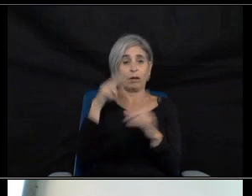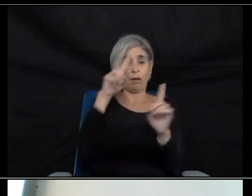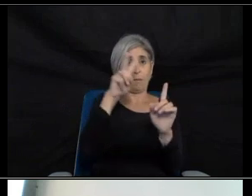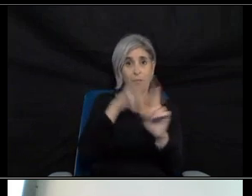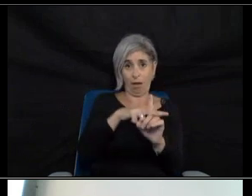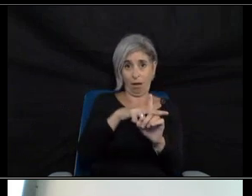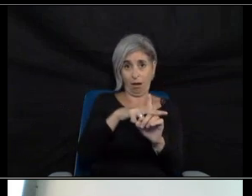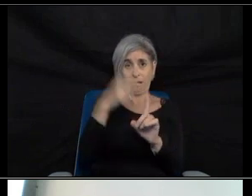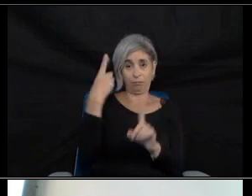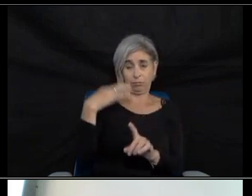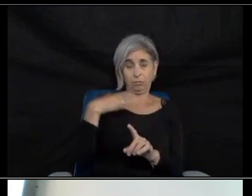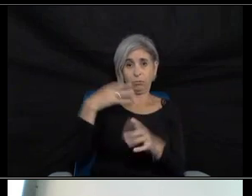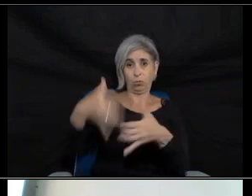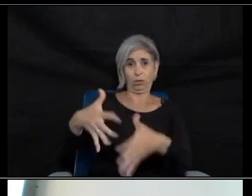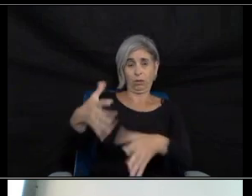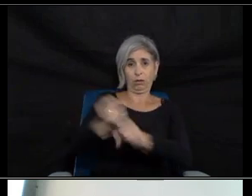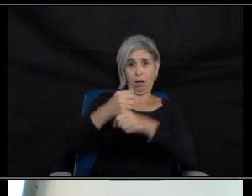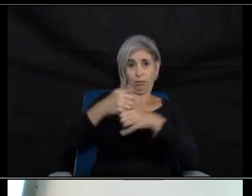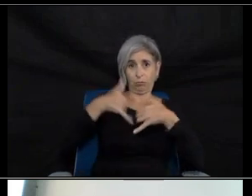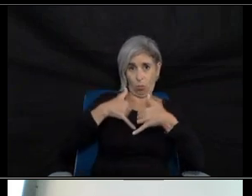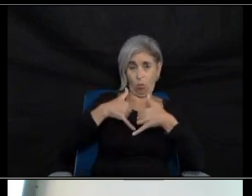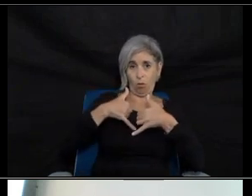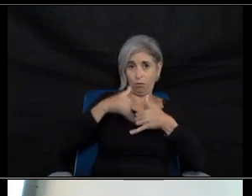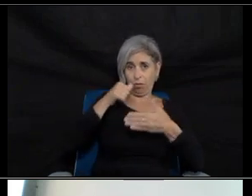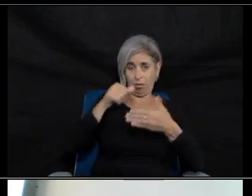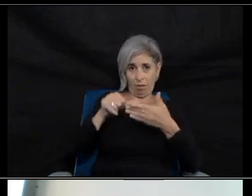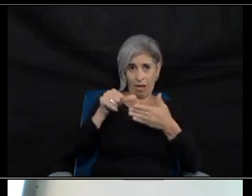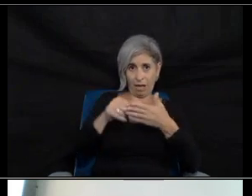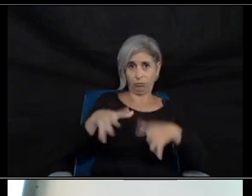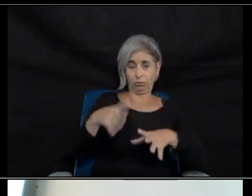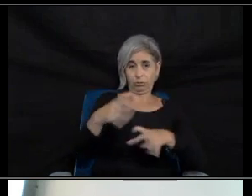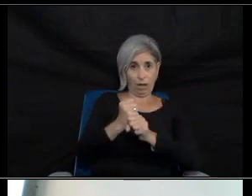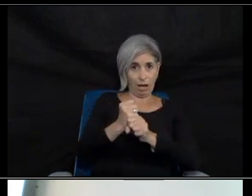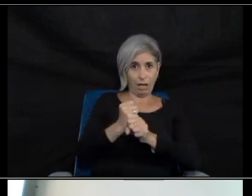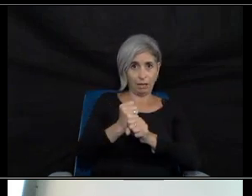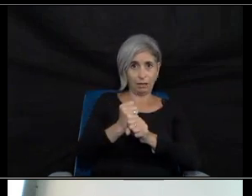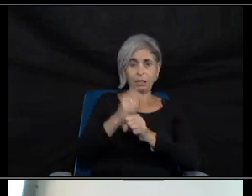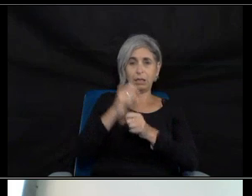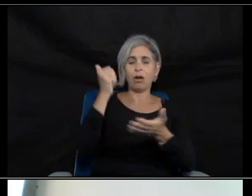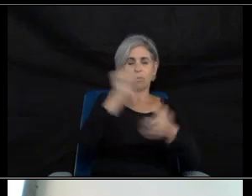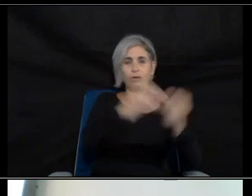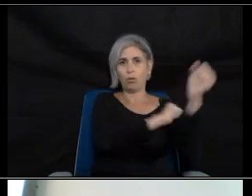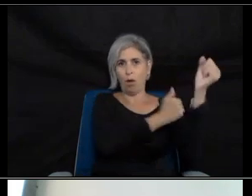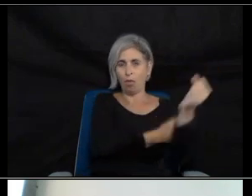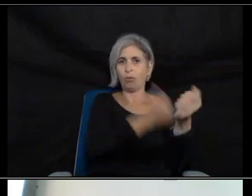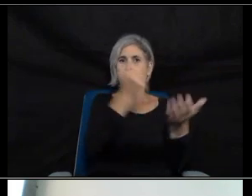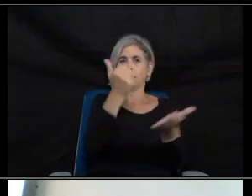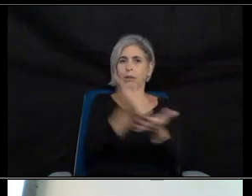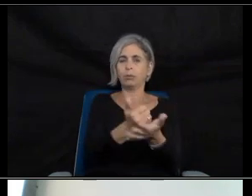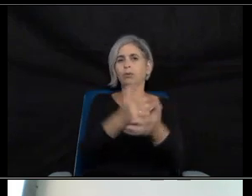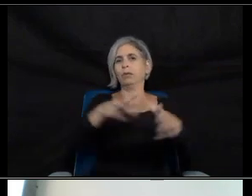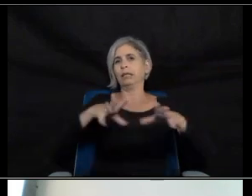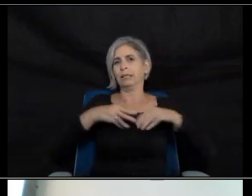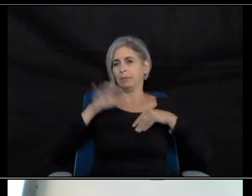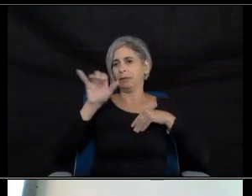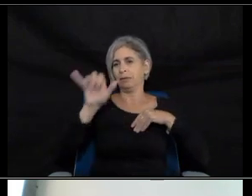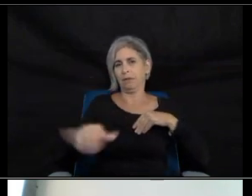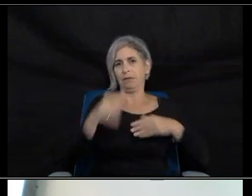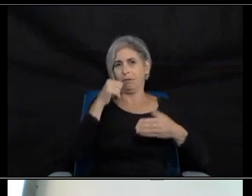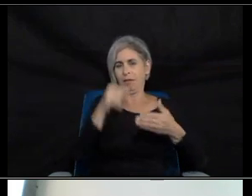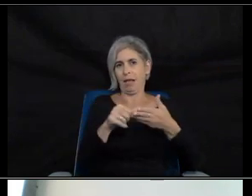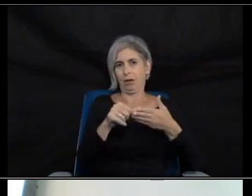for it. We were awarded or sent an award letter, and you need to authorize and approve the acceptance of that. The